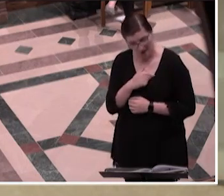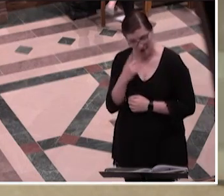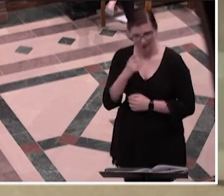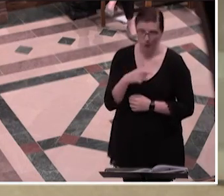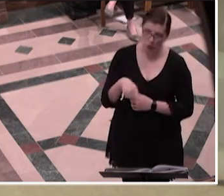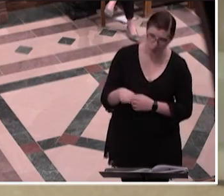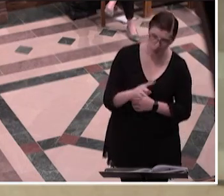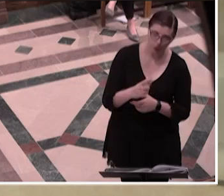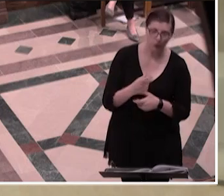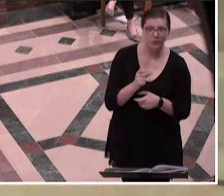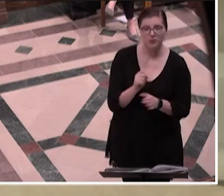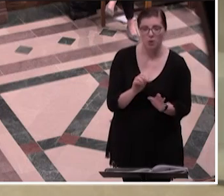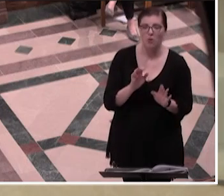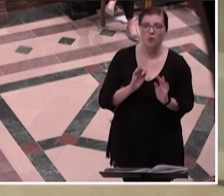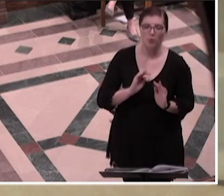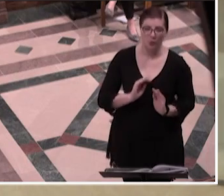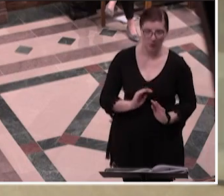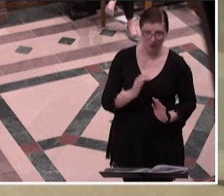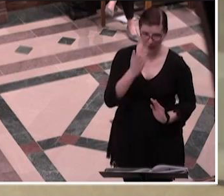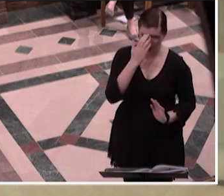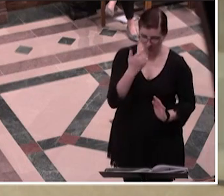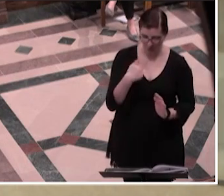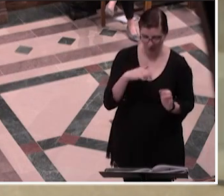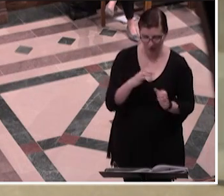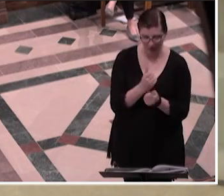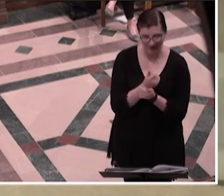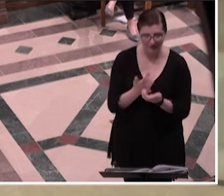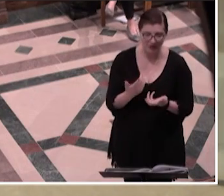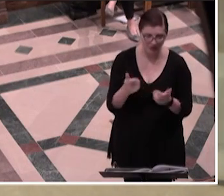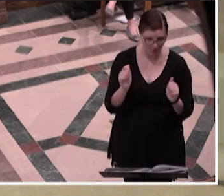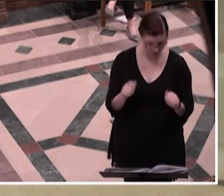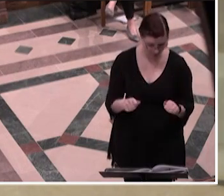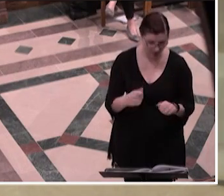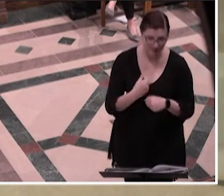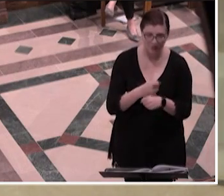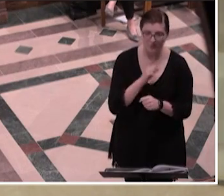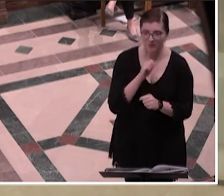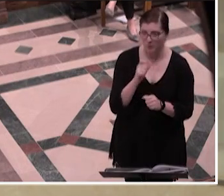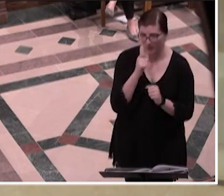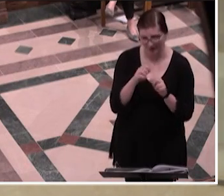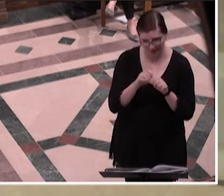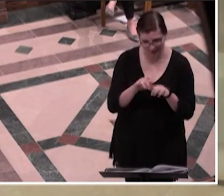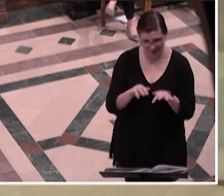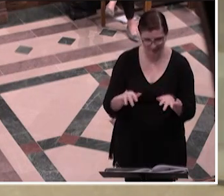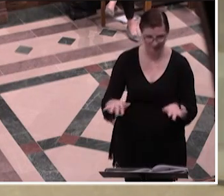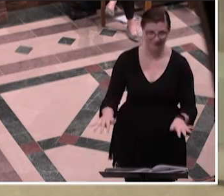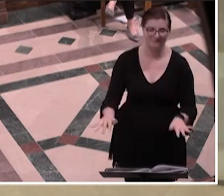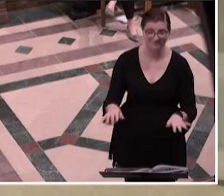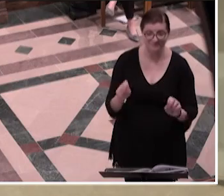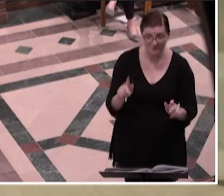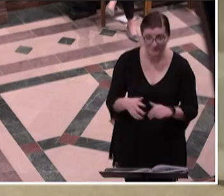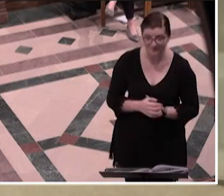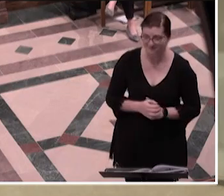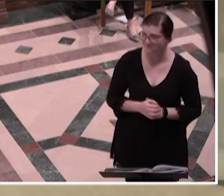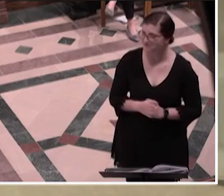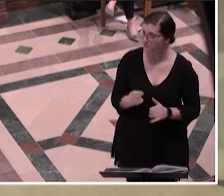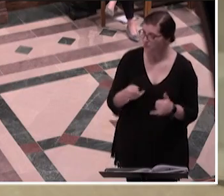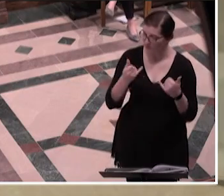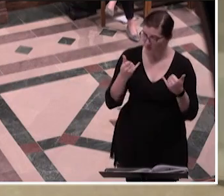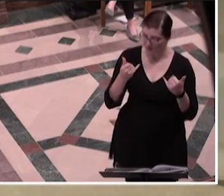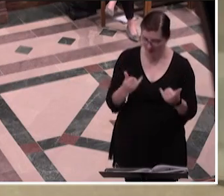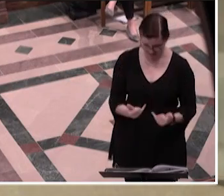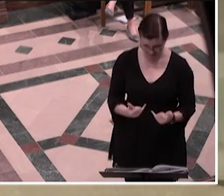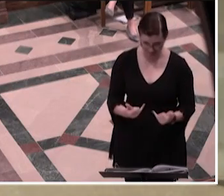doing everything in our power to remain germ-free as possible. So now, after all of